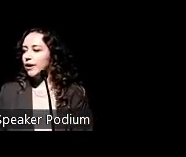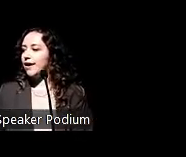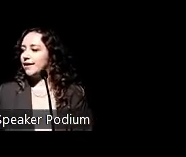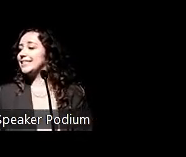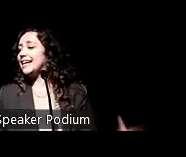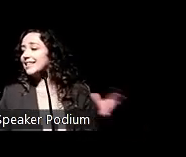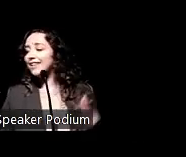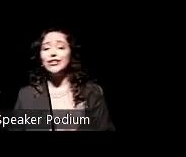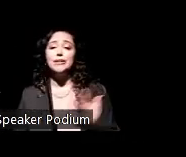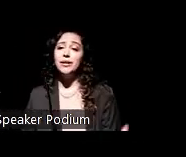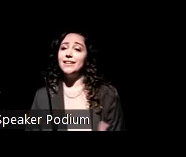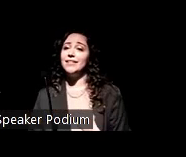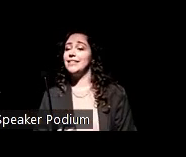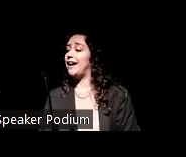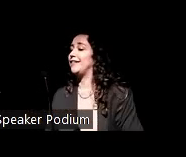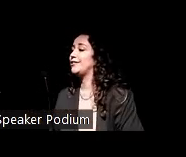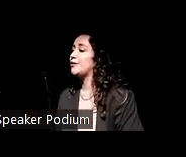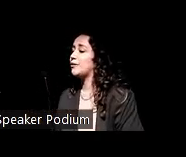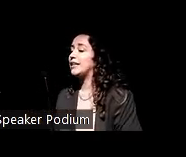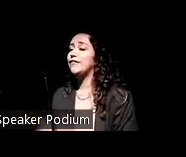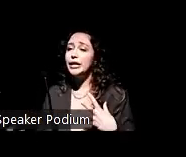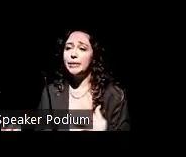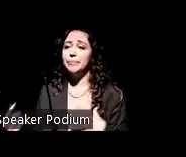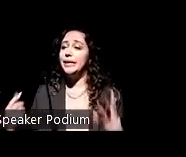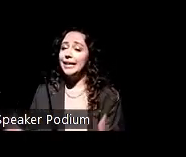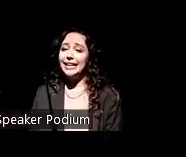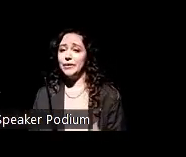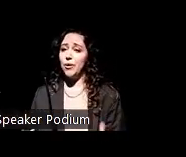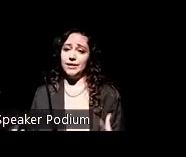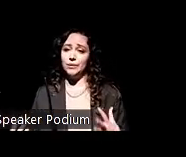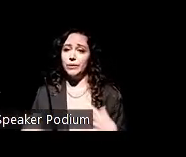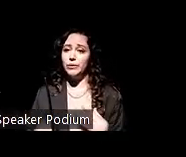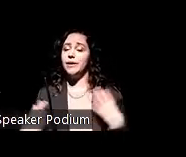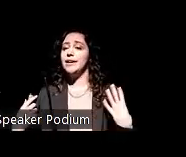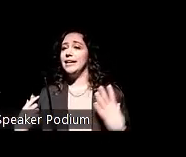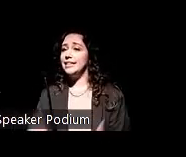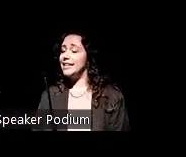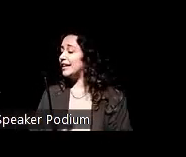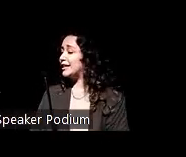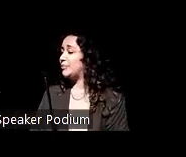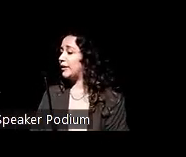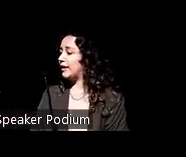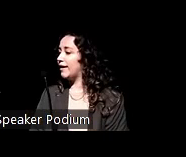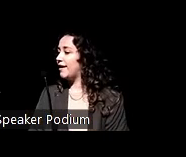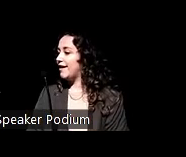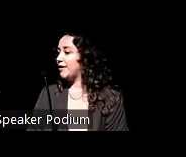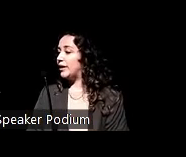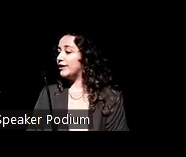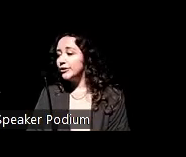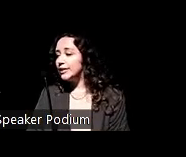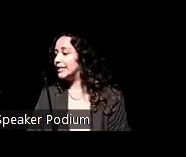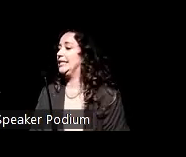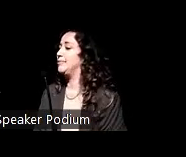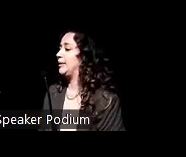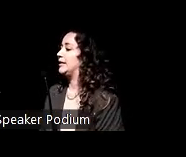first, it's site selection and building design. So in the very beginning of the process, when we're designing this building, we can